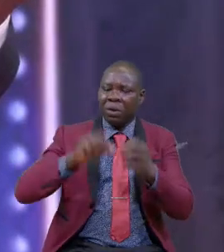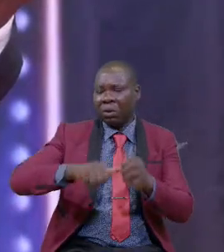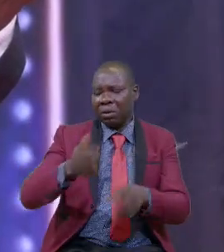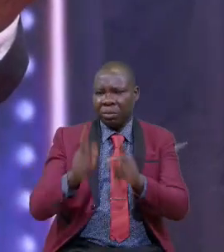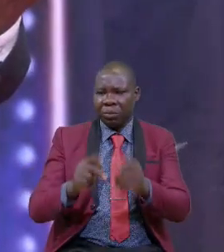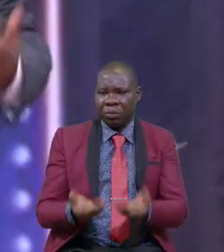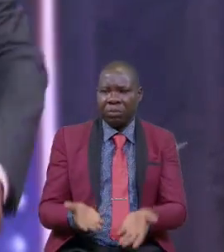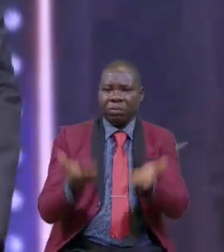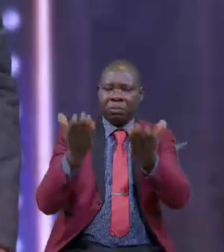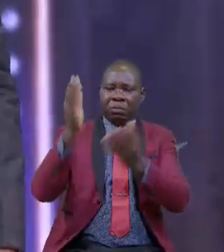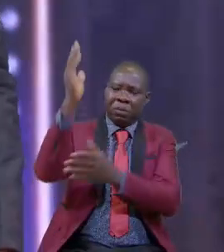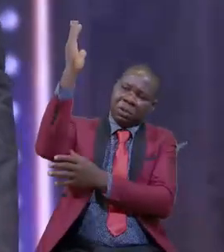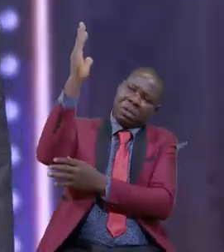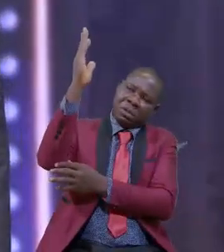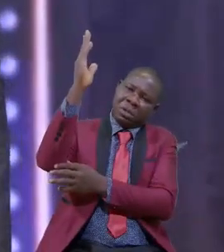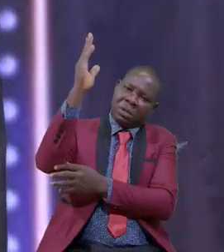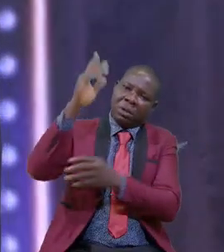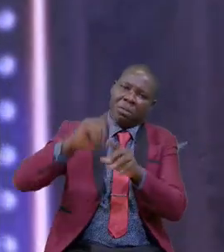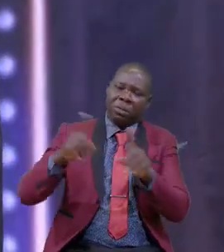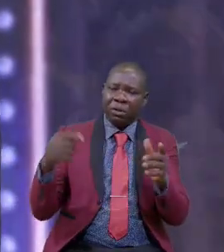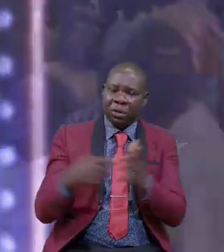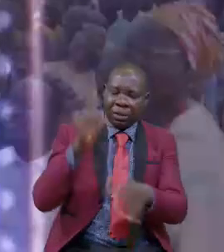time, the Lord pushed up my hand.